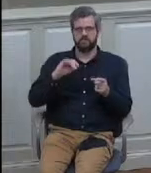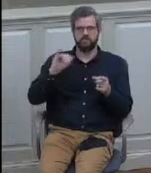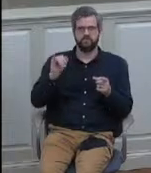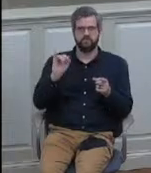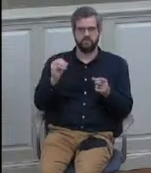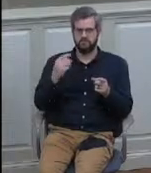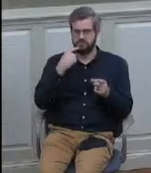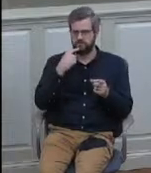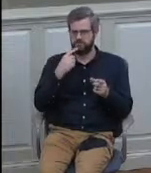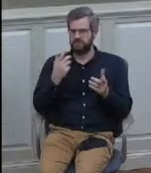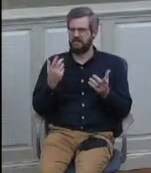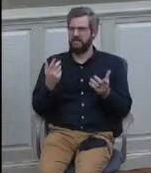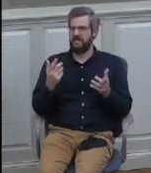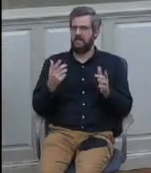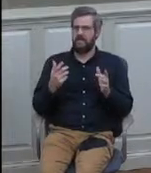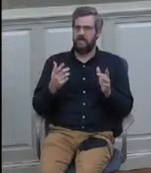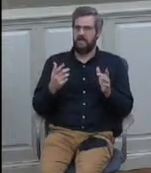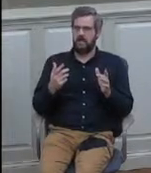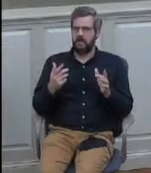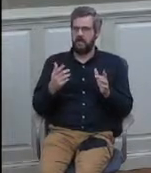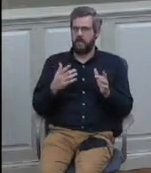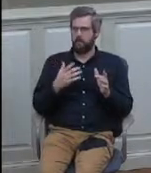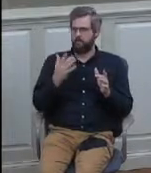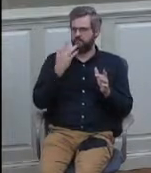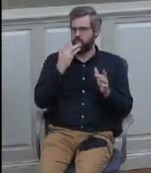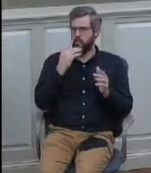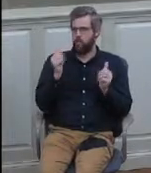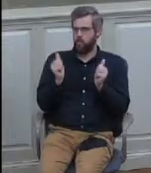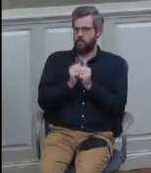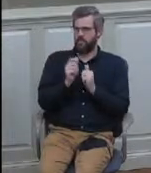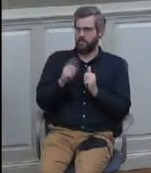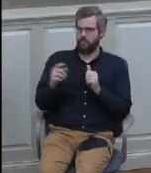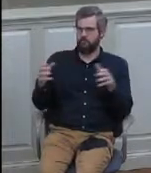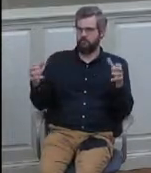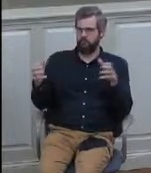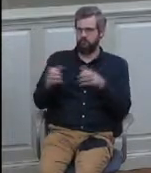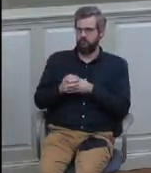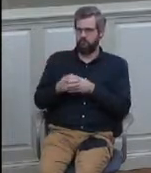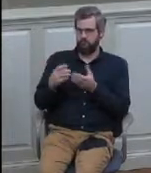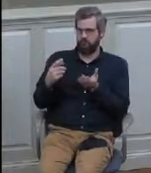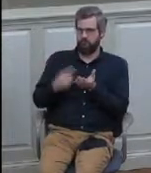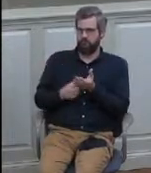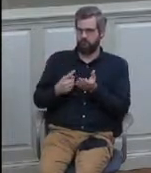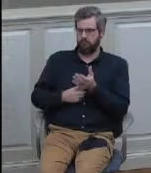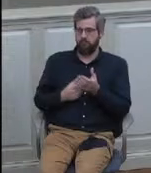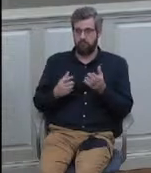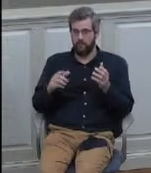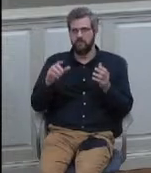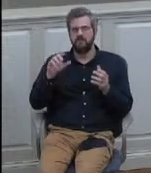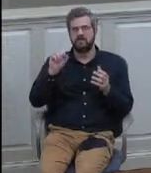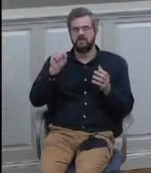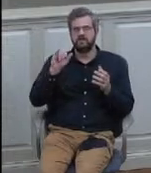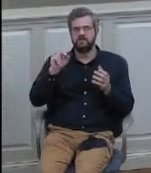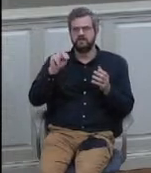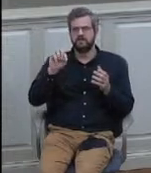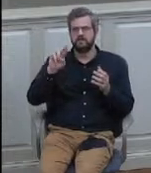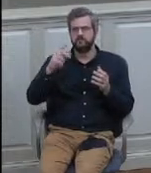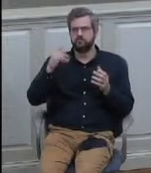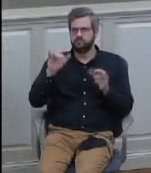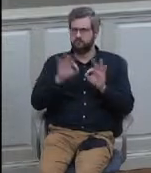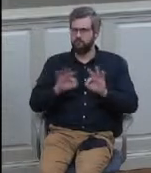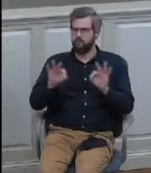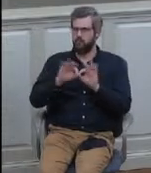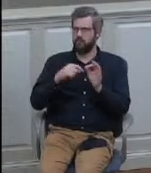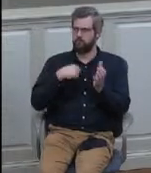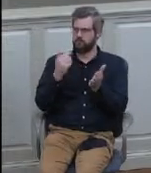think I'd like to do that with you, but I think this part about synergy, I do want to keep coming back to that, and this